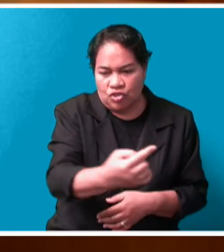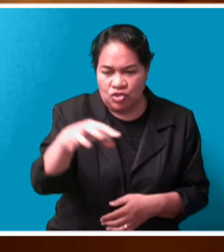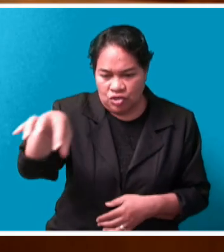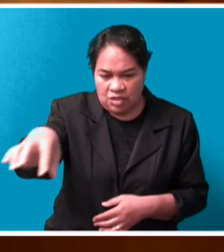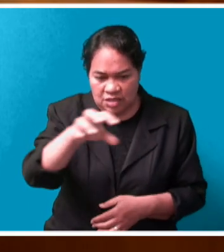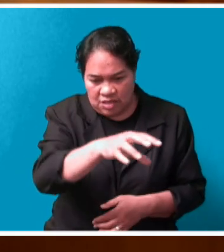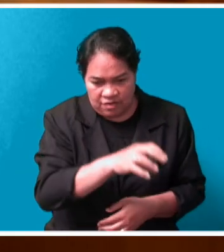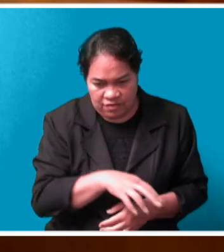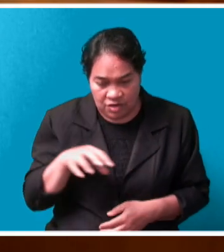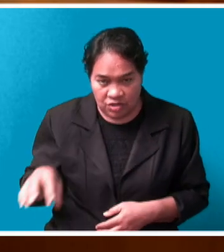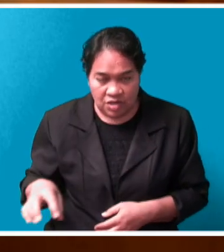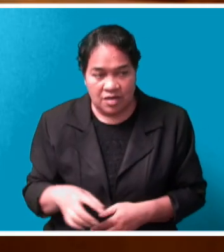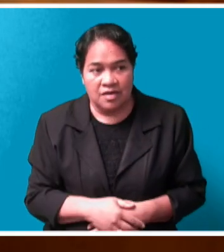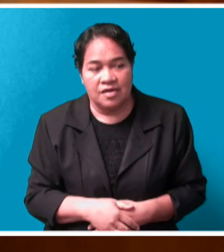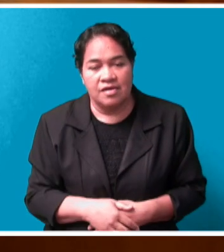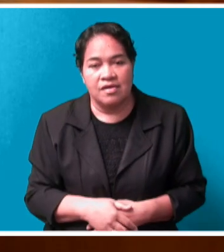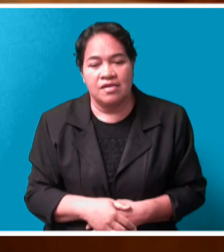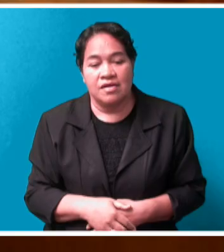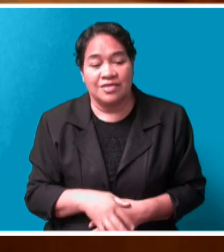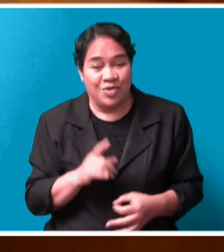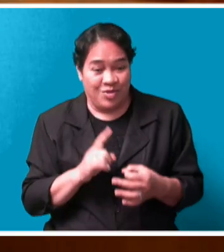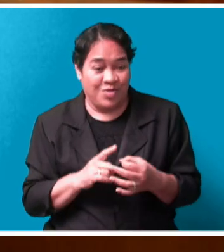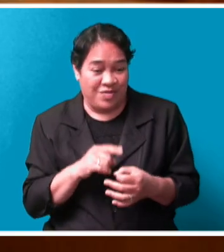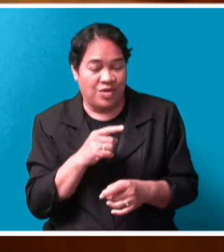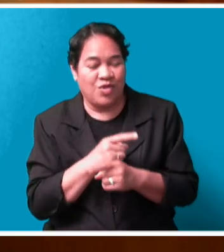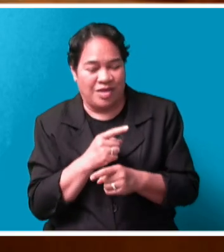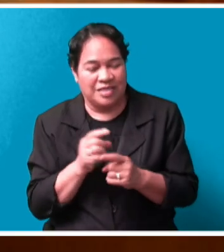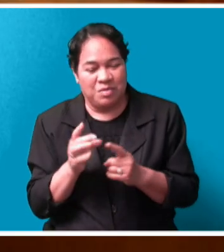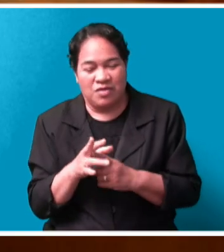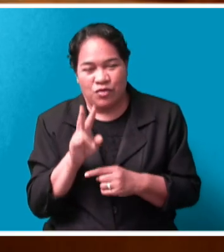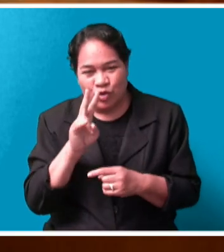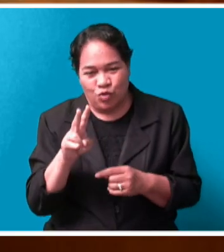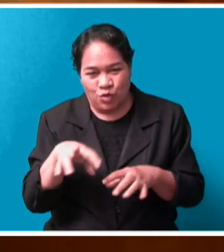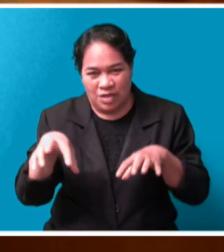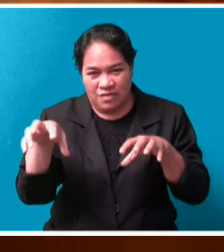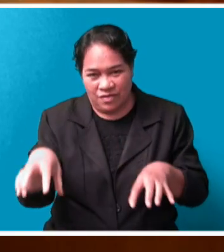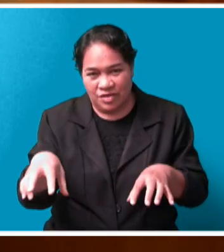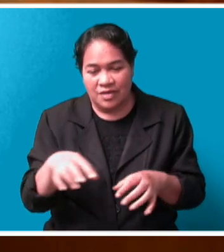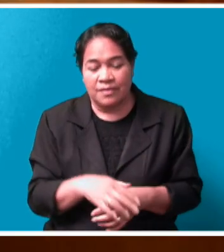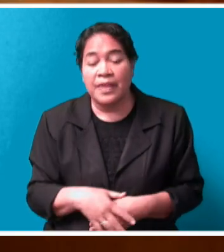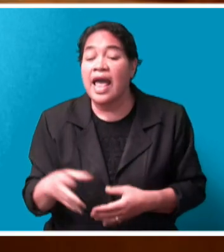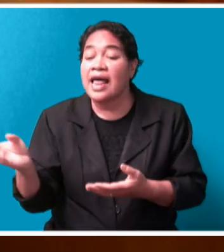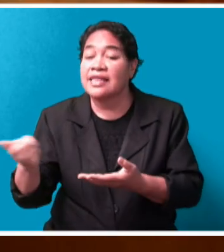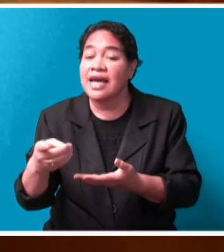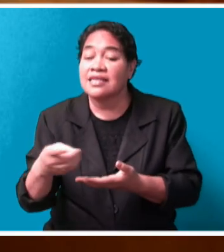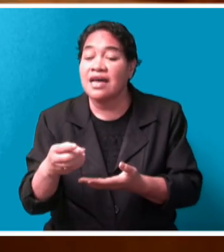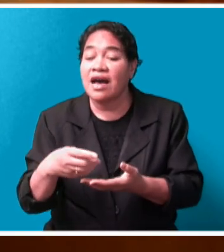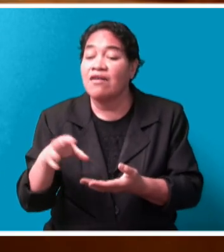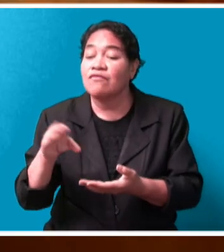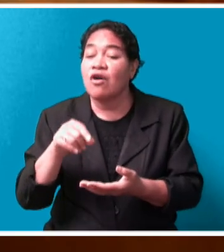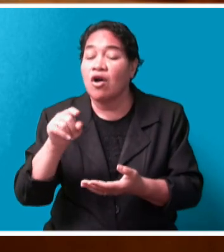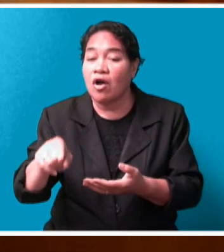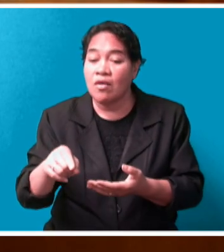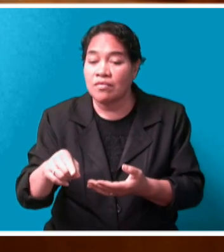is referring to divisions. Planners use data from the Fiji Bureau of Statistics and other